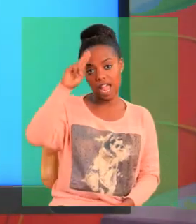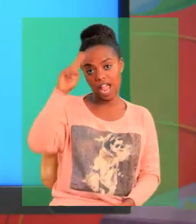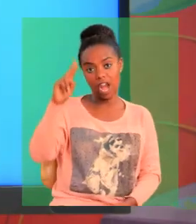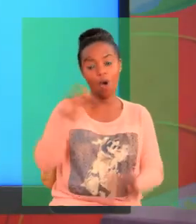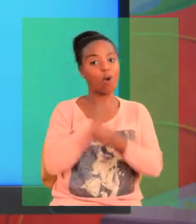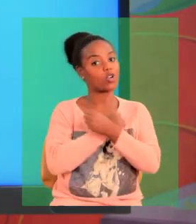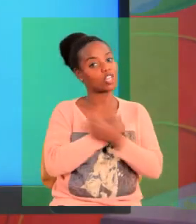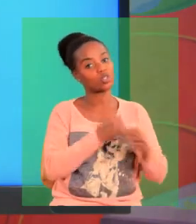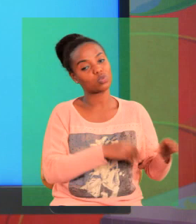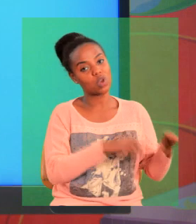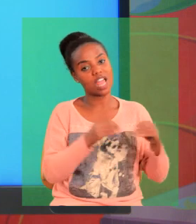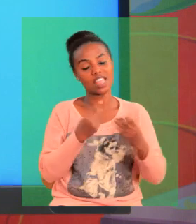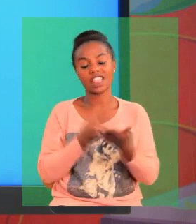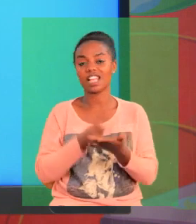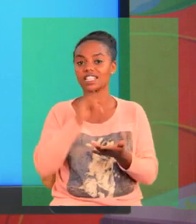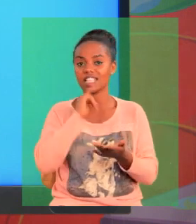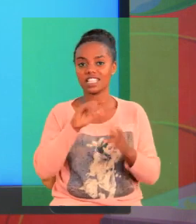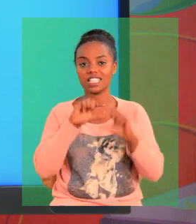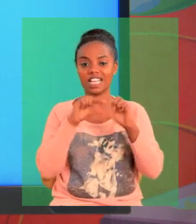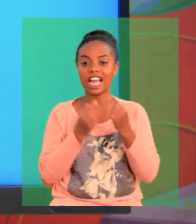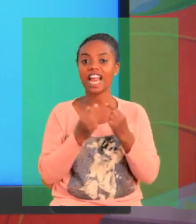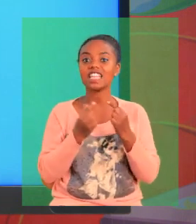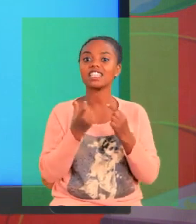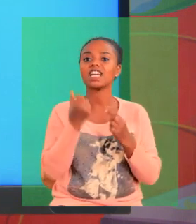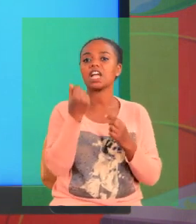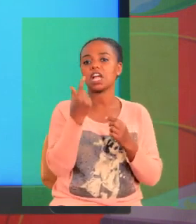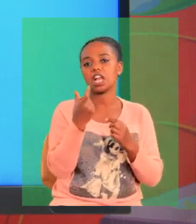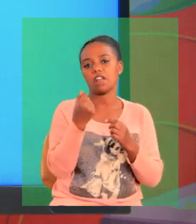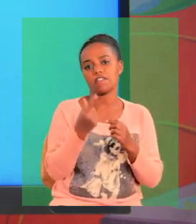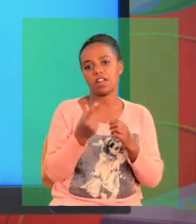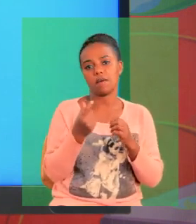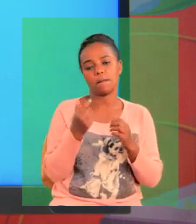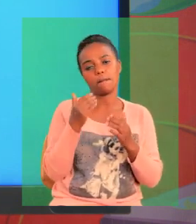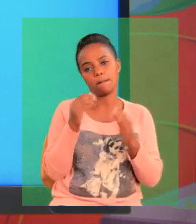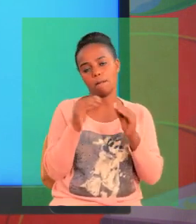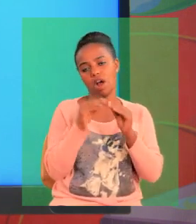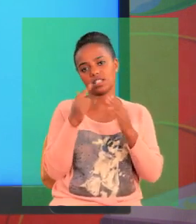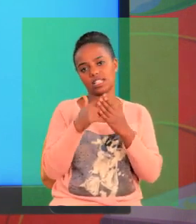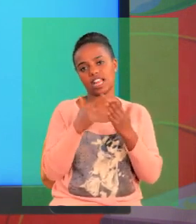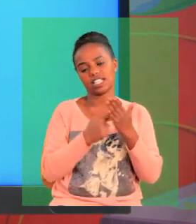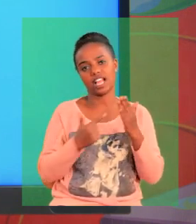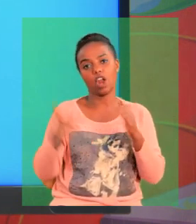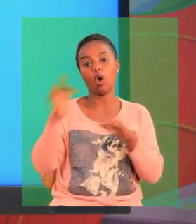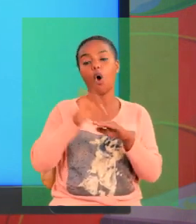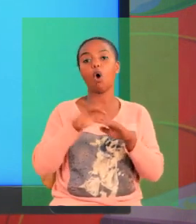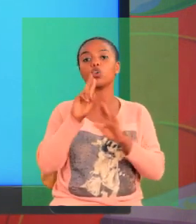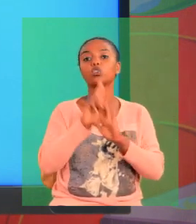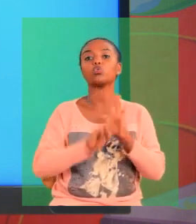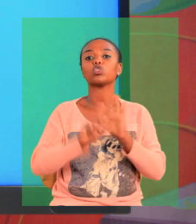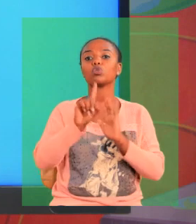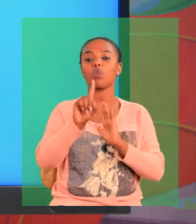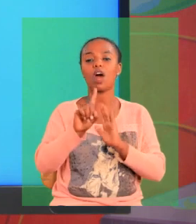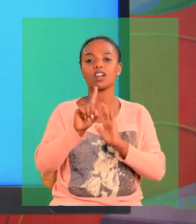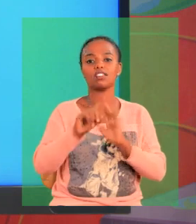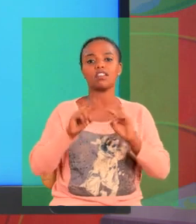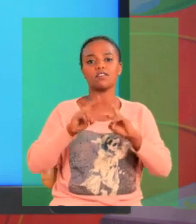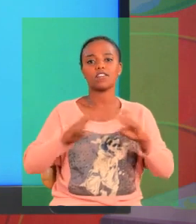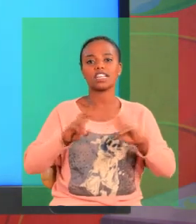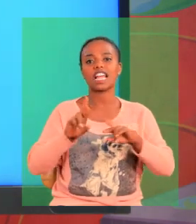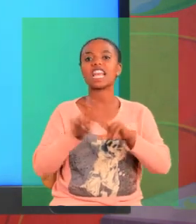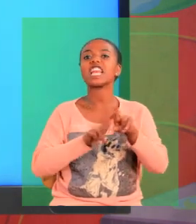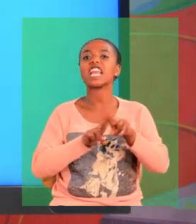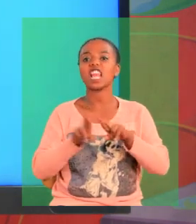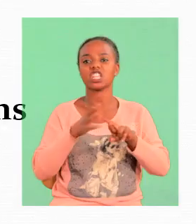Hello dear students, this is grade 11 mathematics lesson on unit 1 further on relation